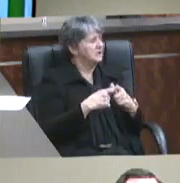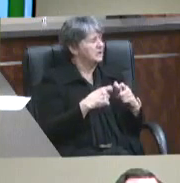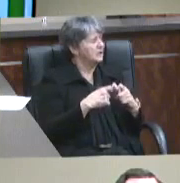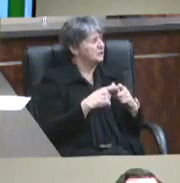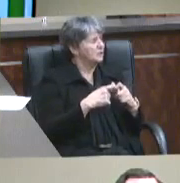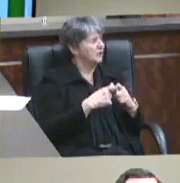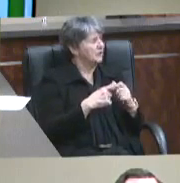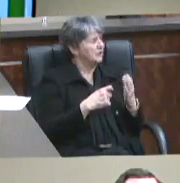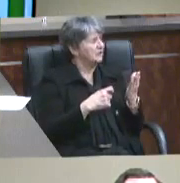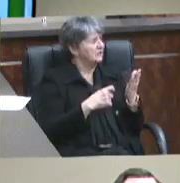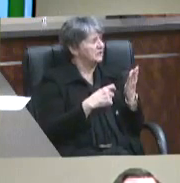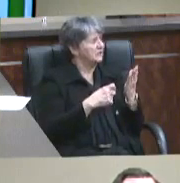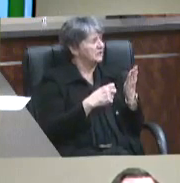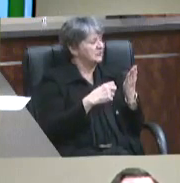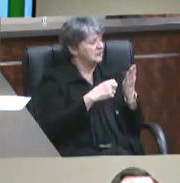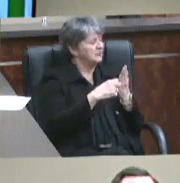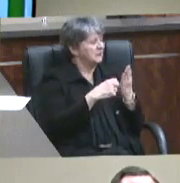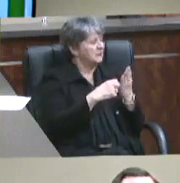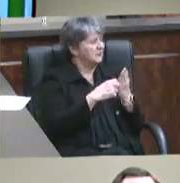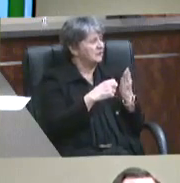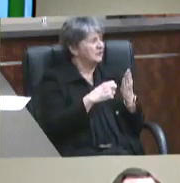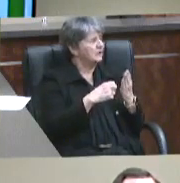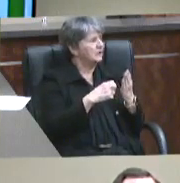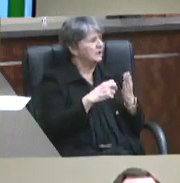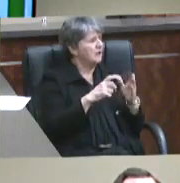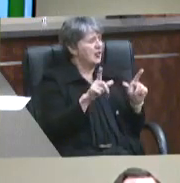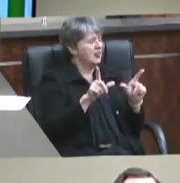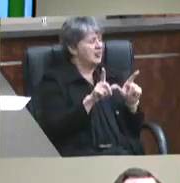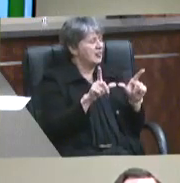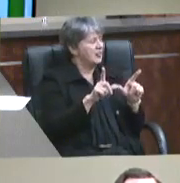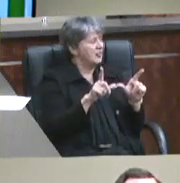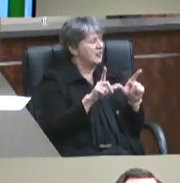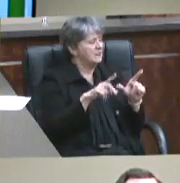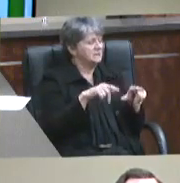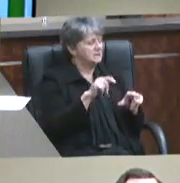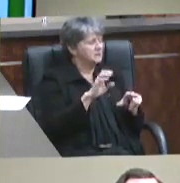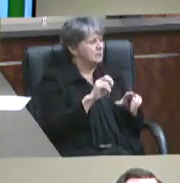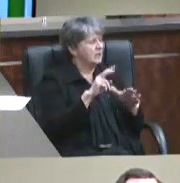in vehicles. We did license plate readers.